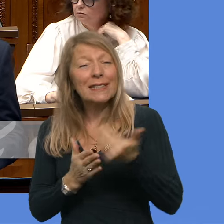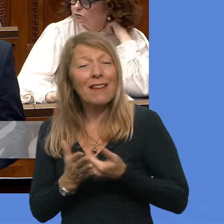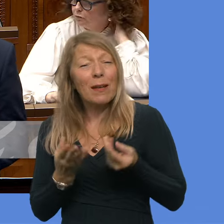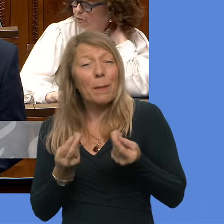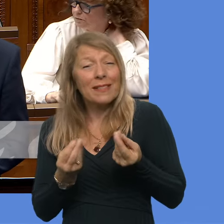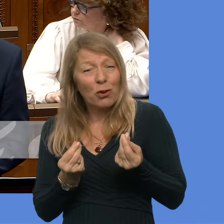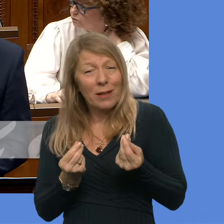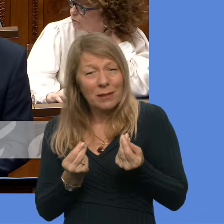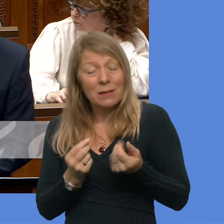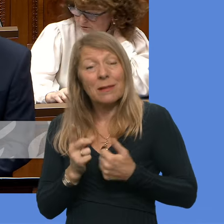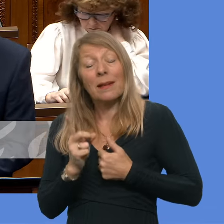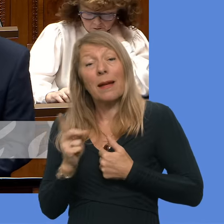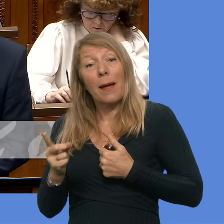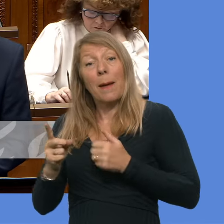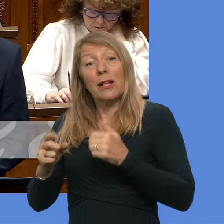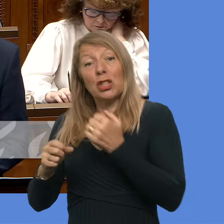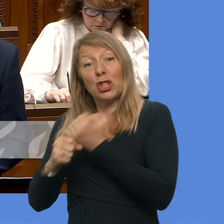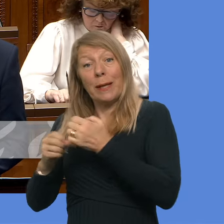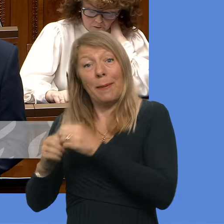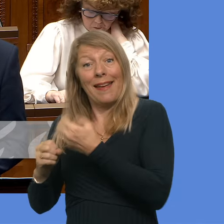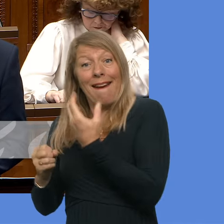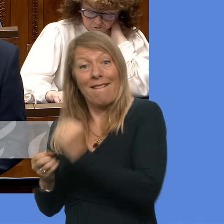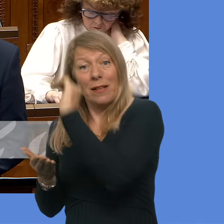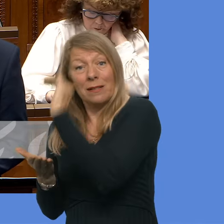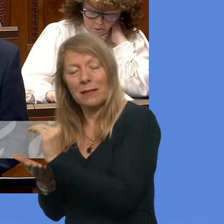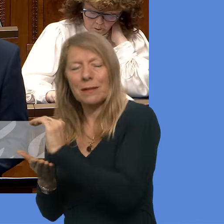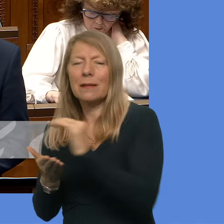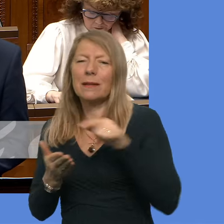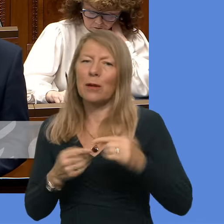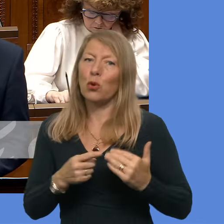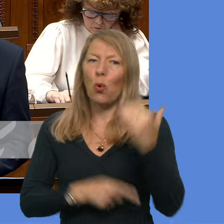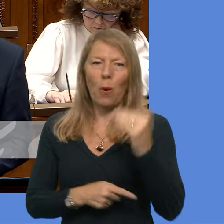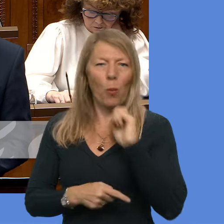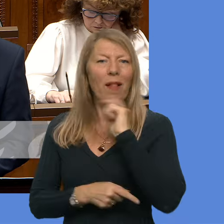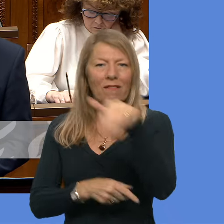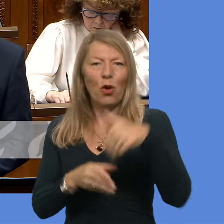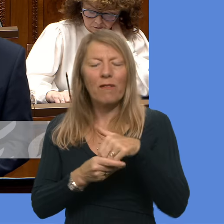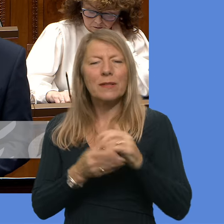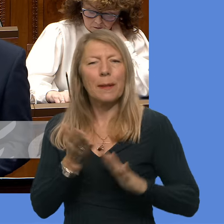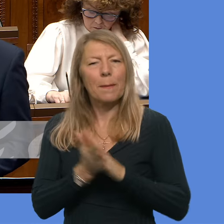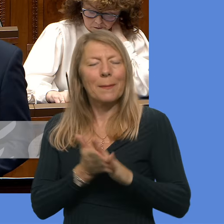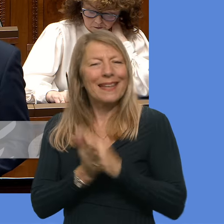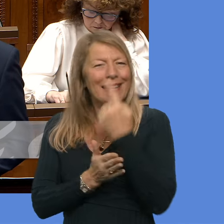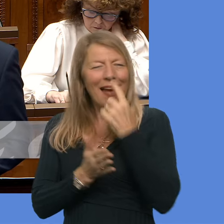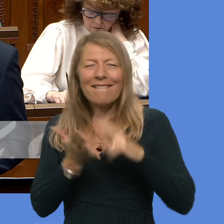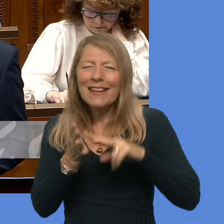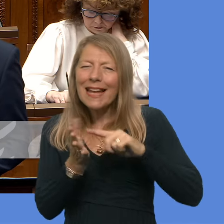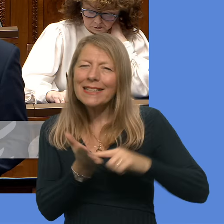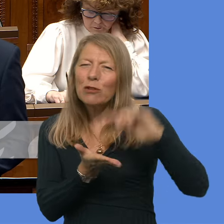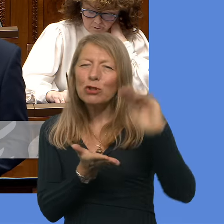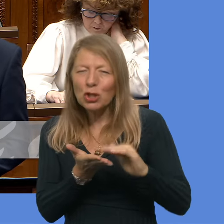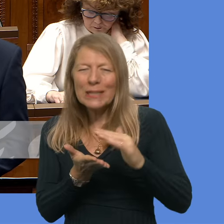north. This means that people here will also be able to apply zero rates of VAT to the installation of energy-saving materials such as heat pumps and solar